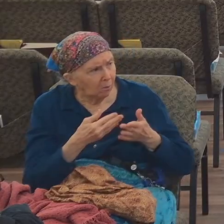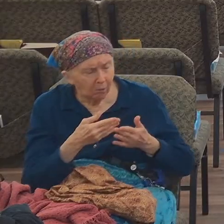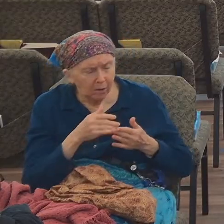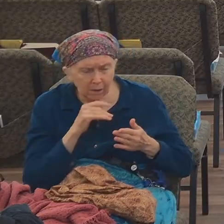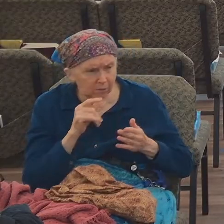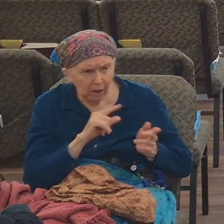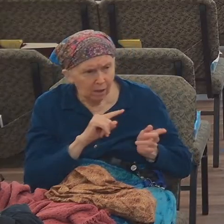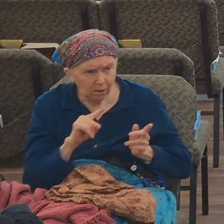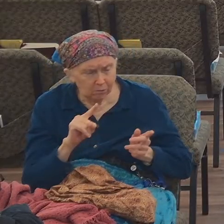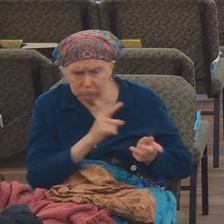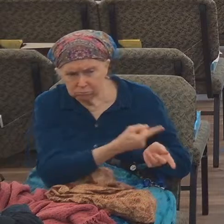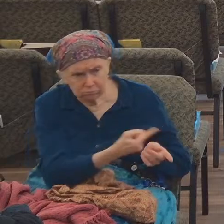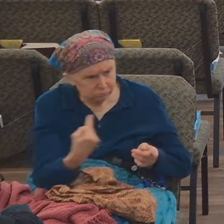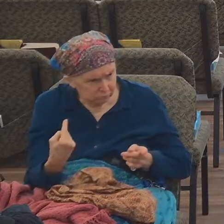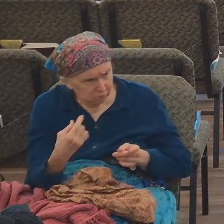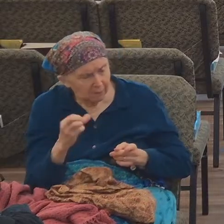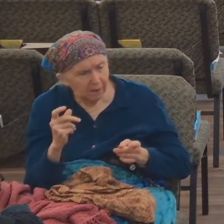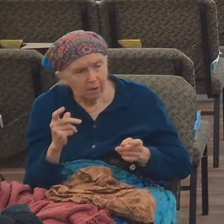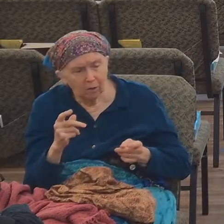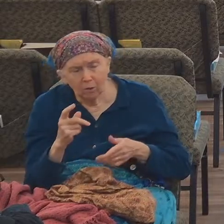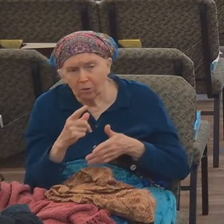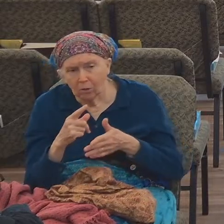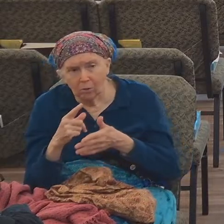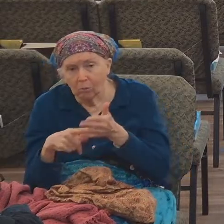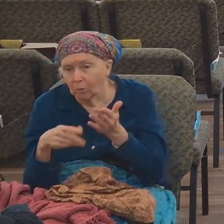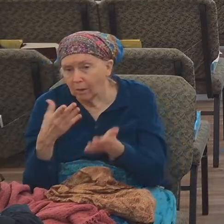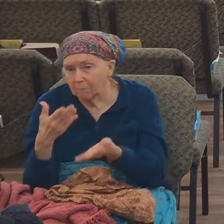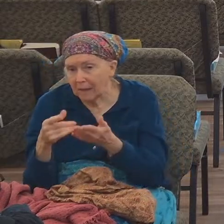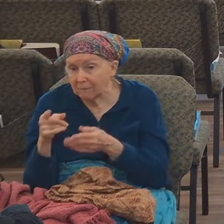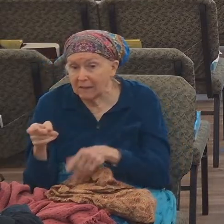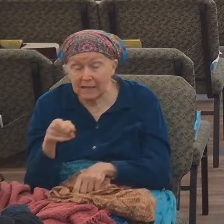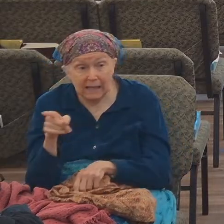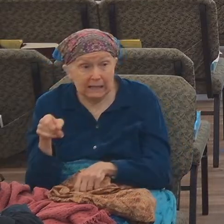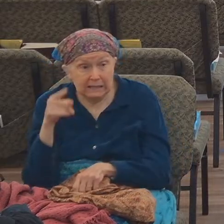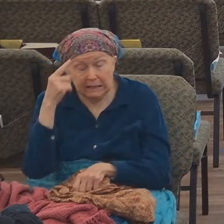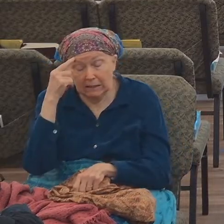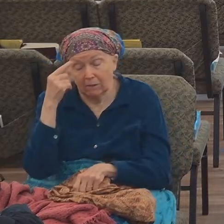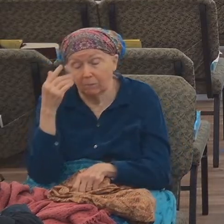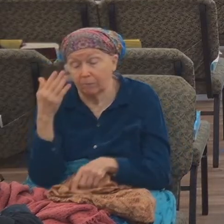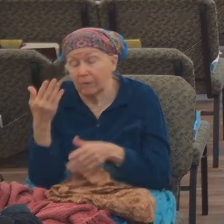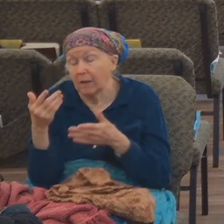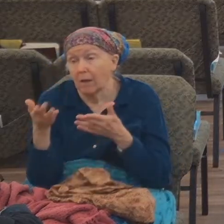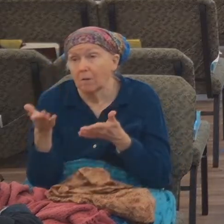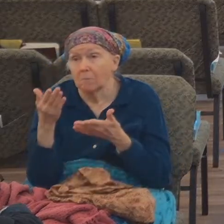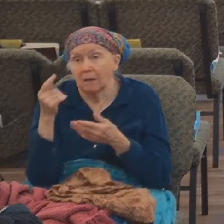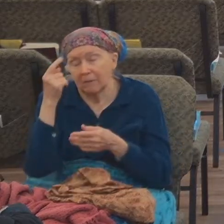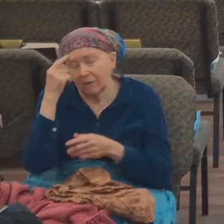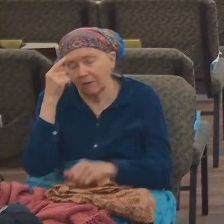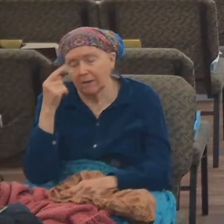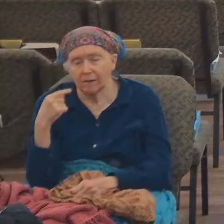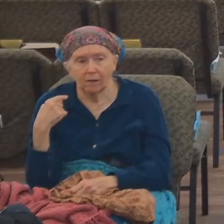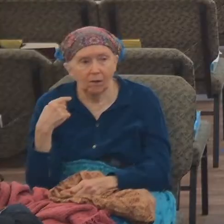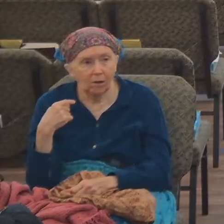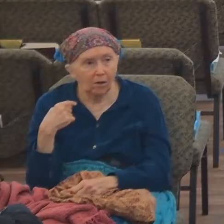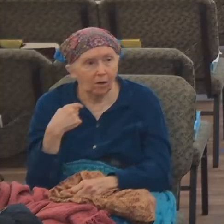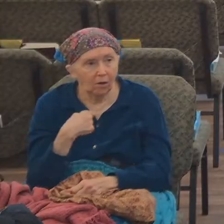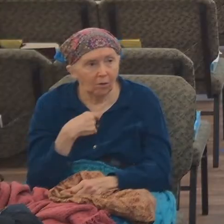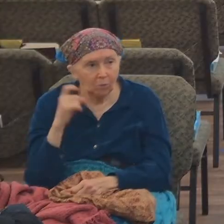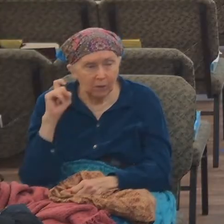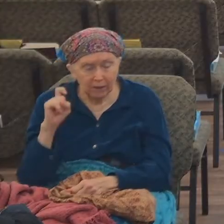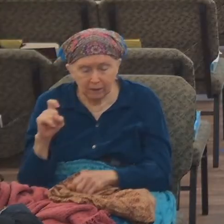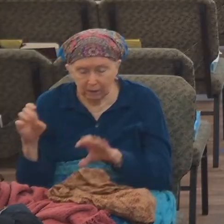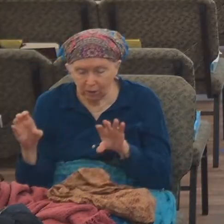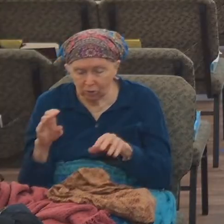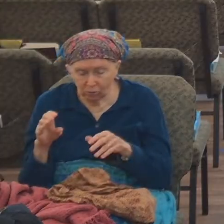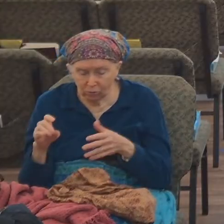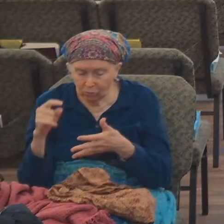What might they think? Who knows? Maybe they're thinking, oh, well, we have to do certain things before